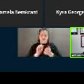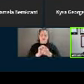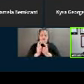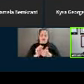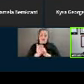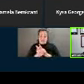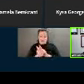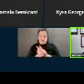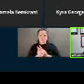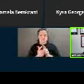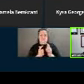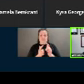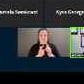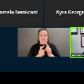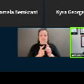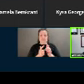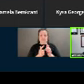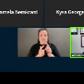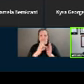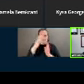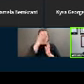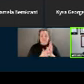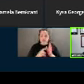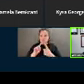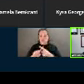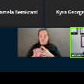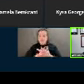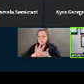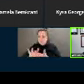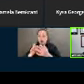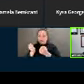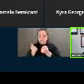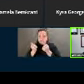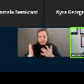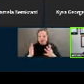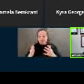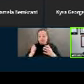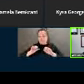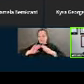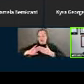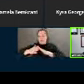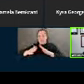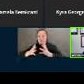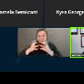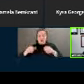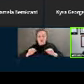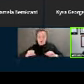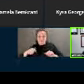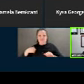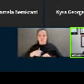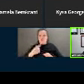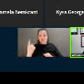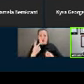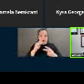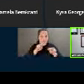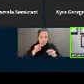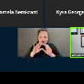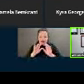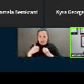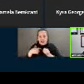CISA into multiple languages to try to reach as many communities as possible. And we're continuously looking for opportunities to translate new